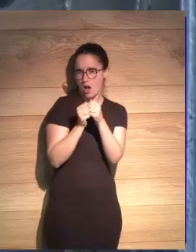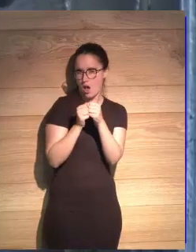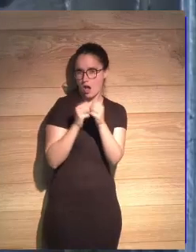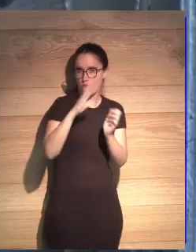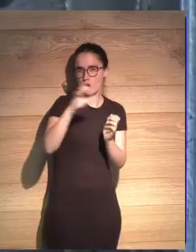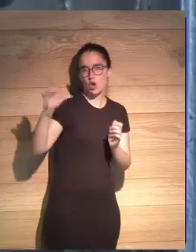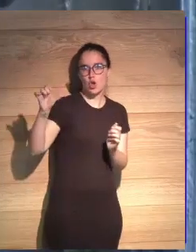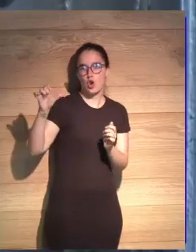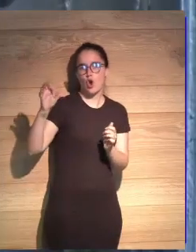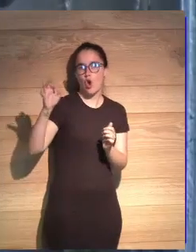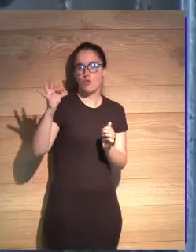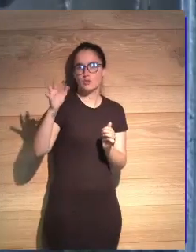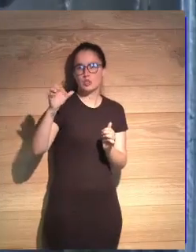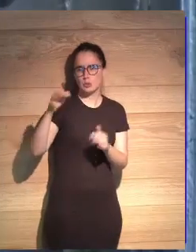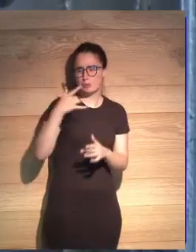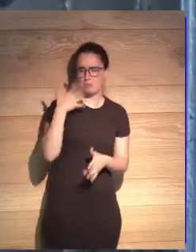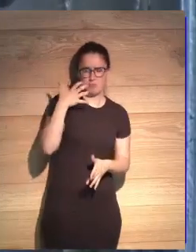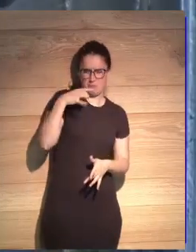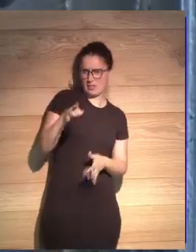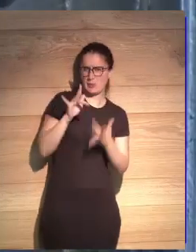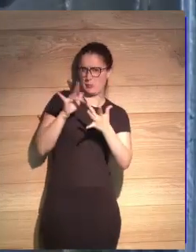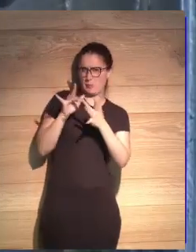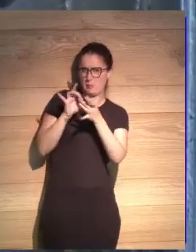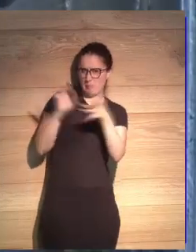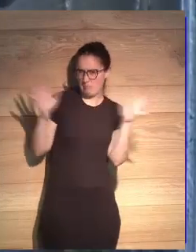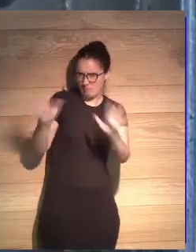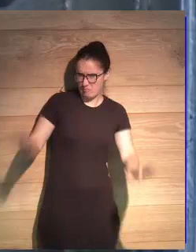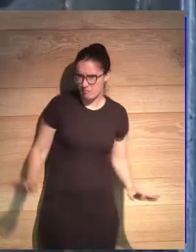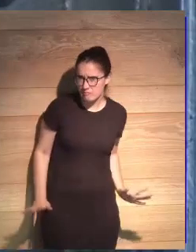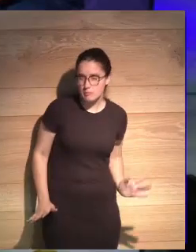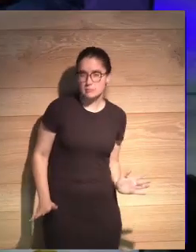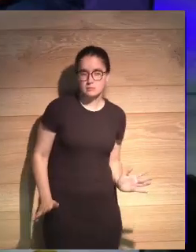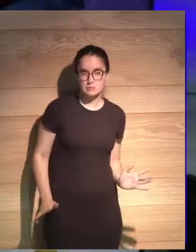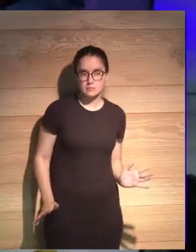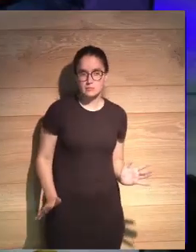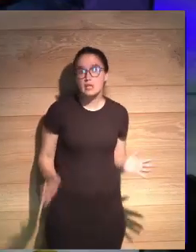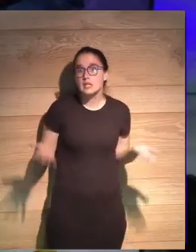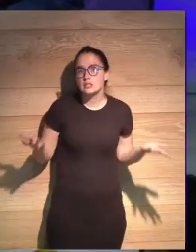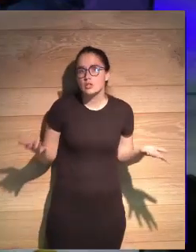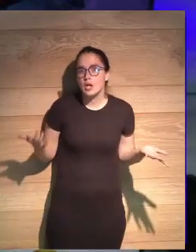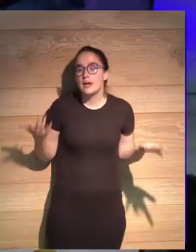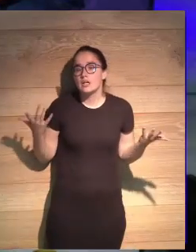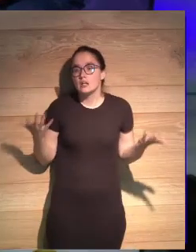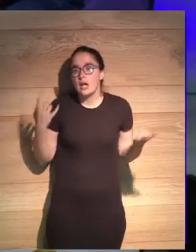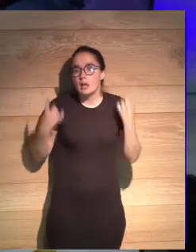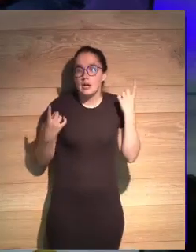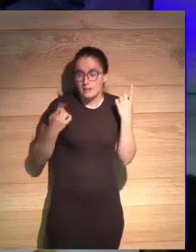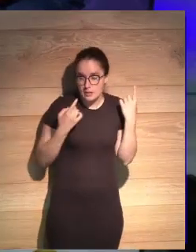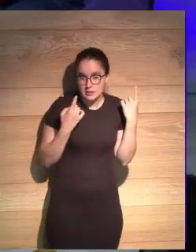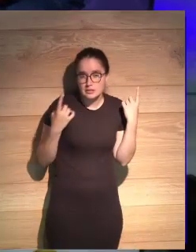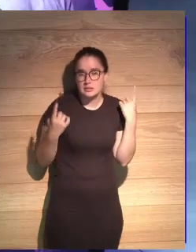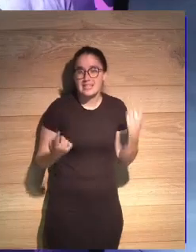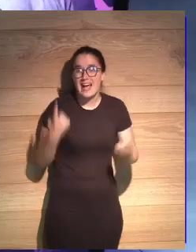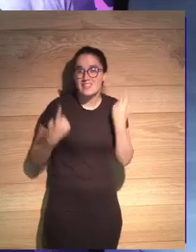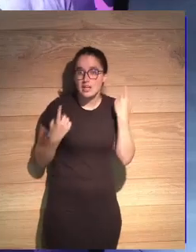if I tell you I've been binge playing Call of Duty, then you think I have a serious problem.